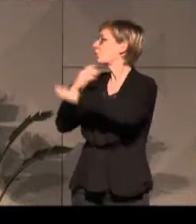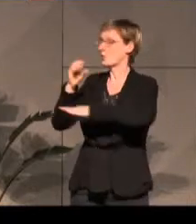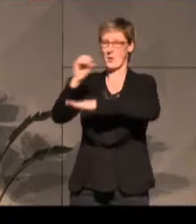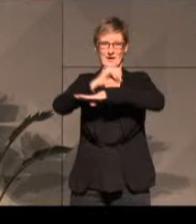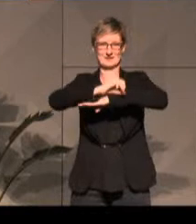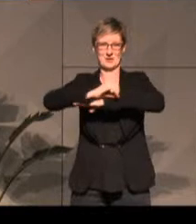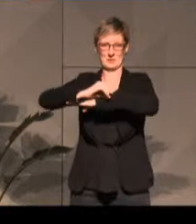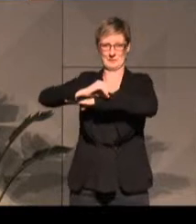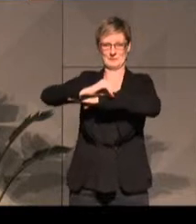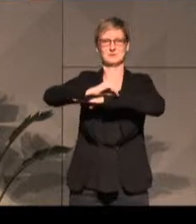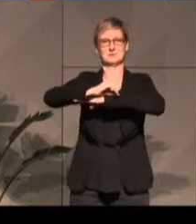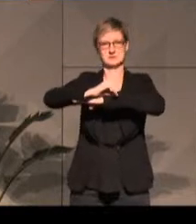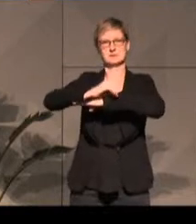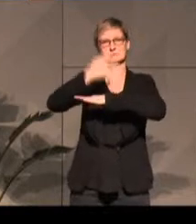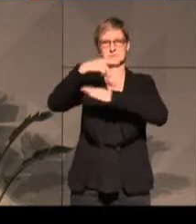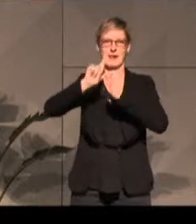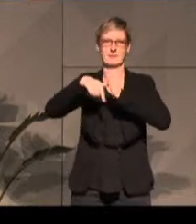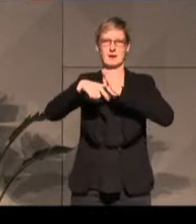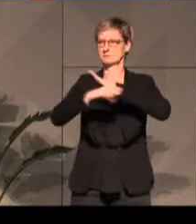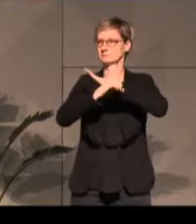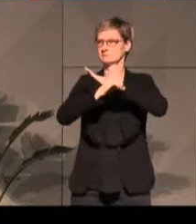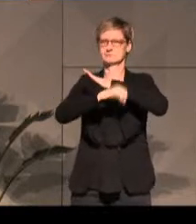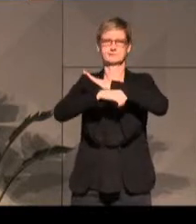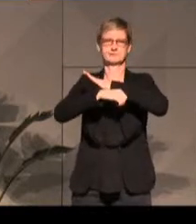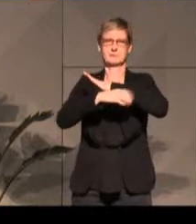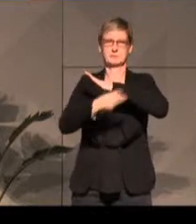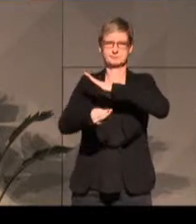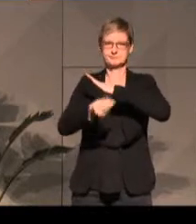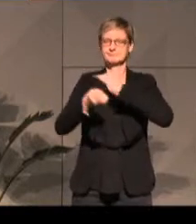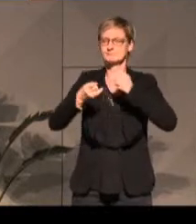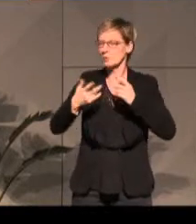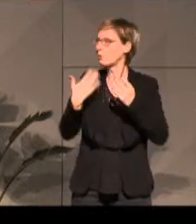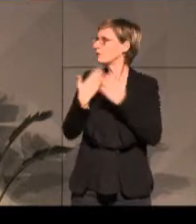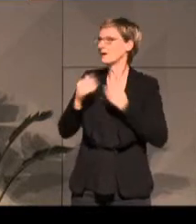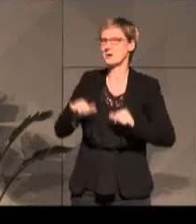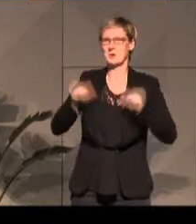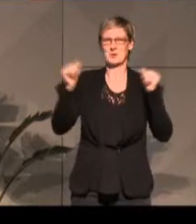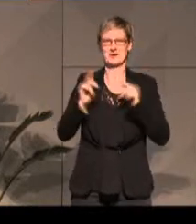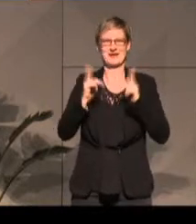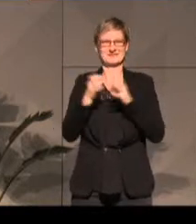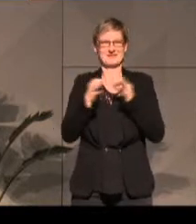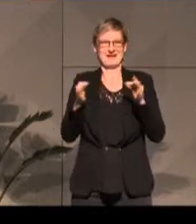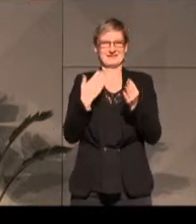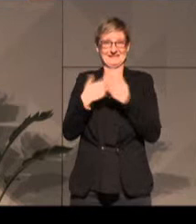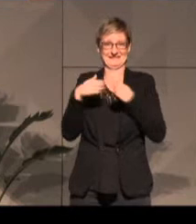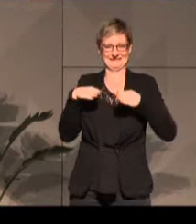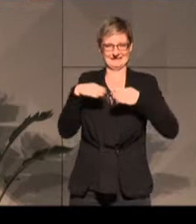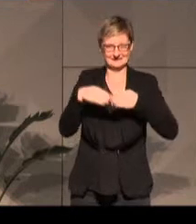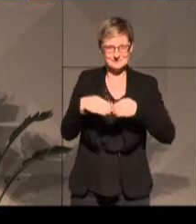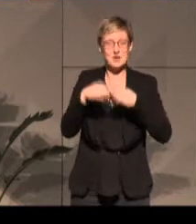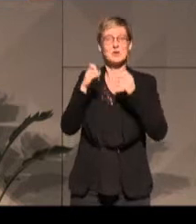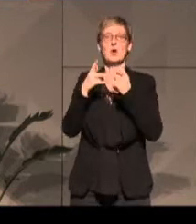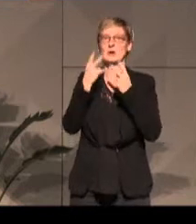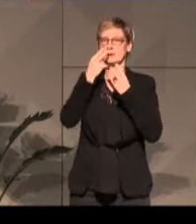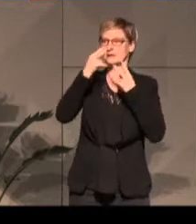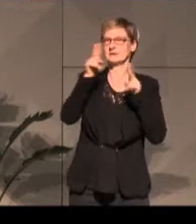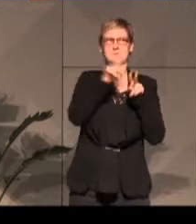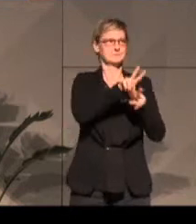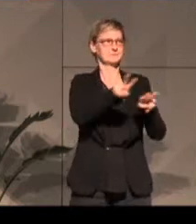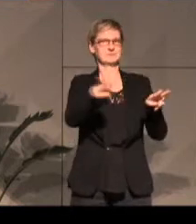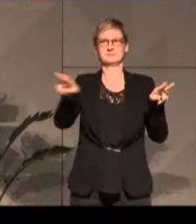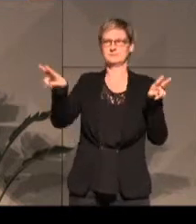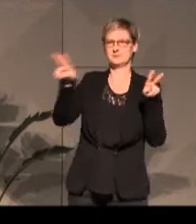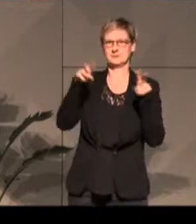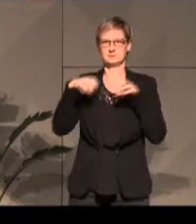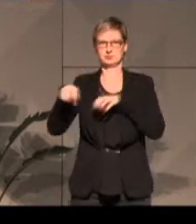it set. It's very close to the horizon here already, and then it was gone for the next half year. We were lucky